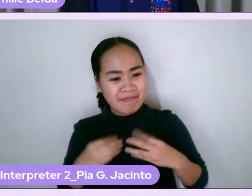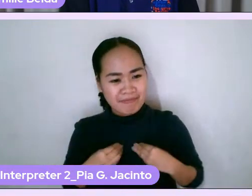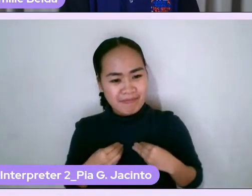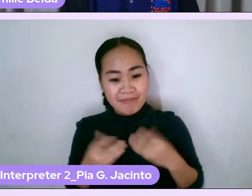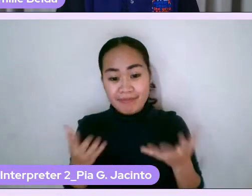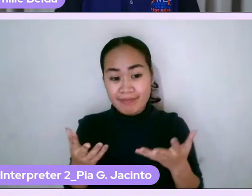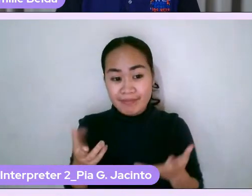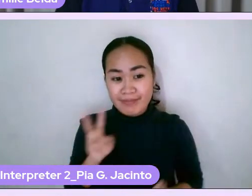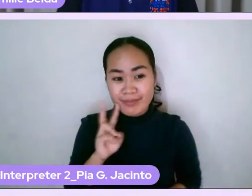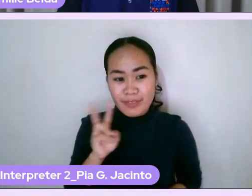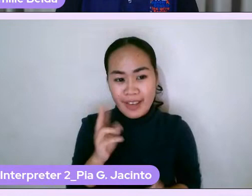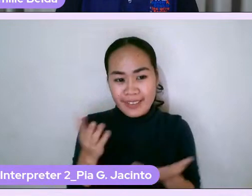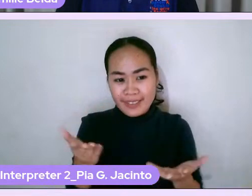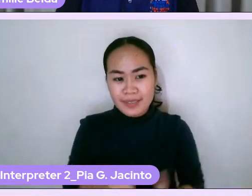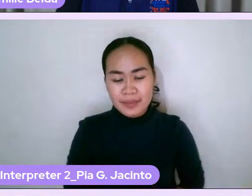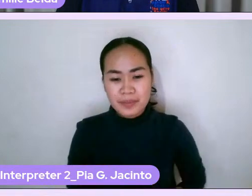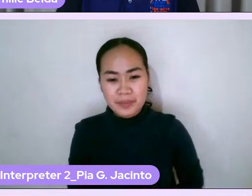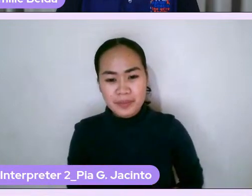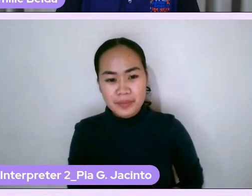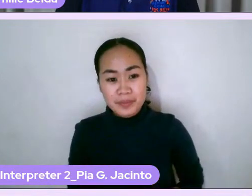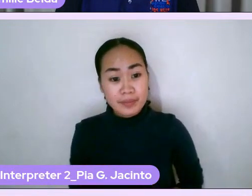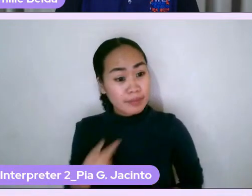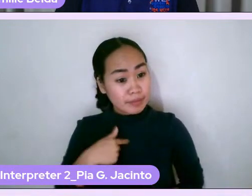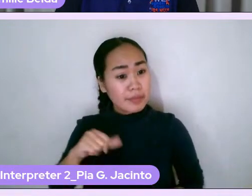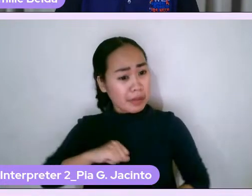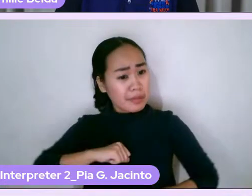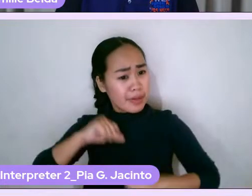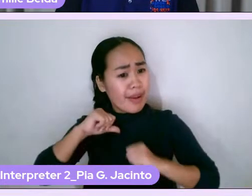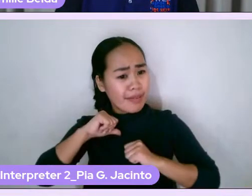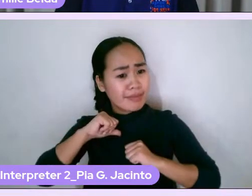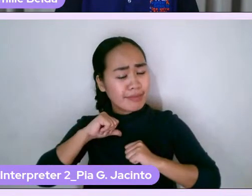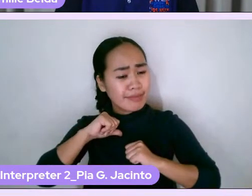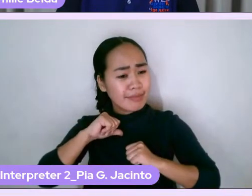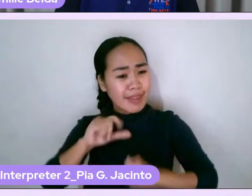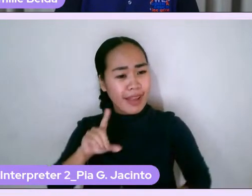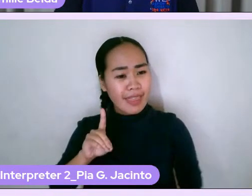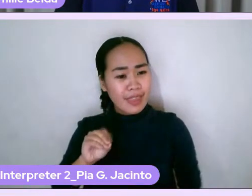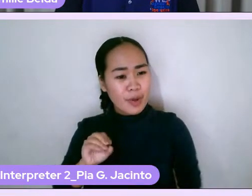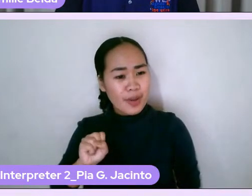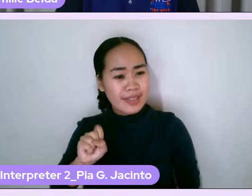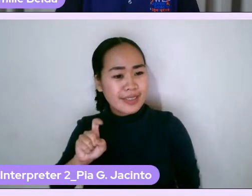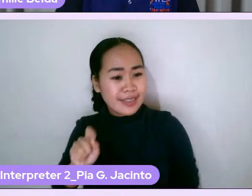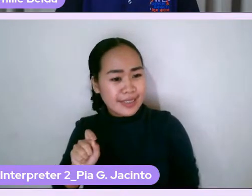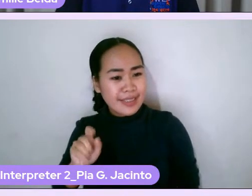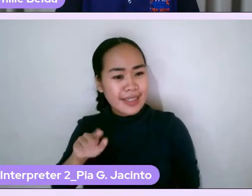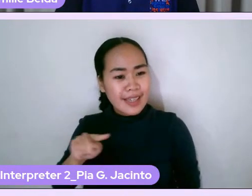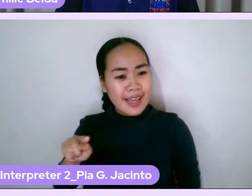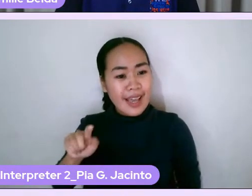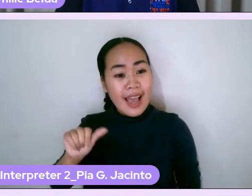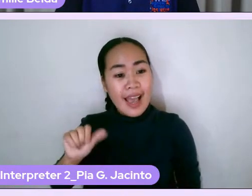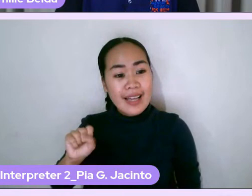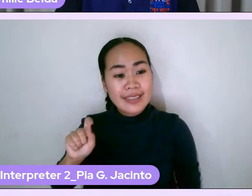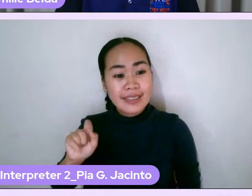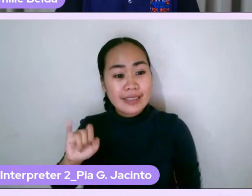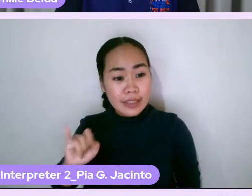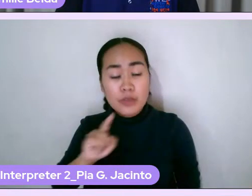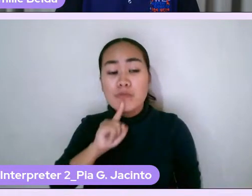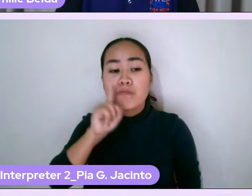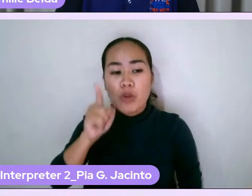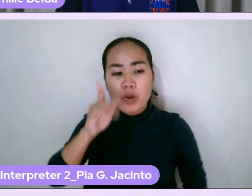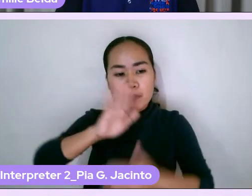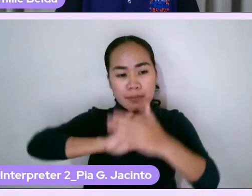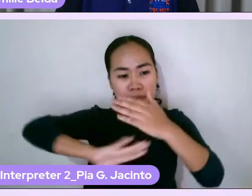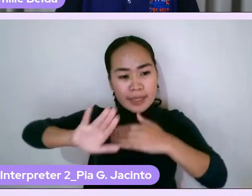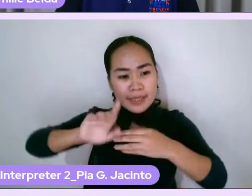Yes po. I am proud na DOST ASTI, dito po na-born yung ating Philippine